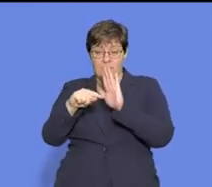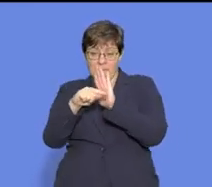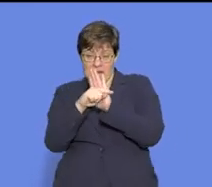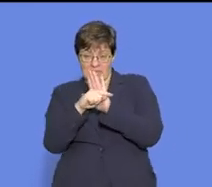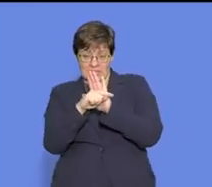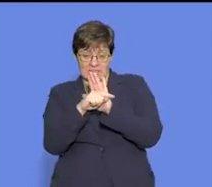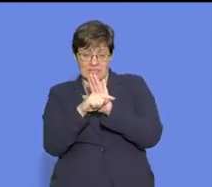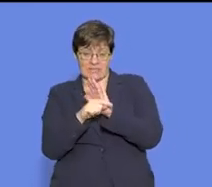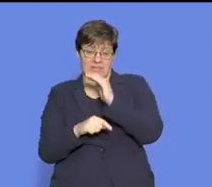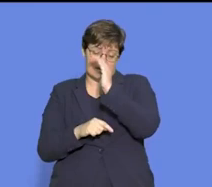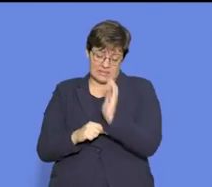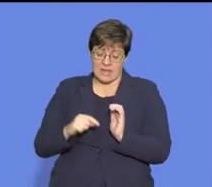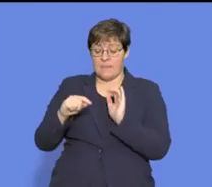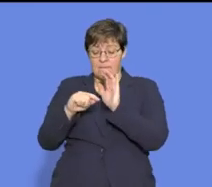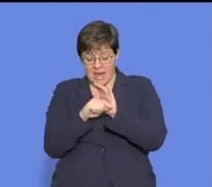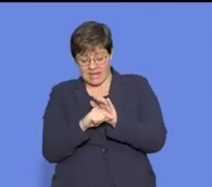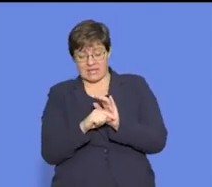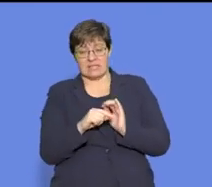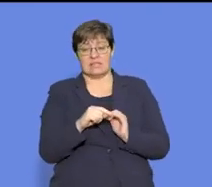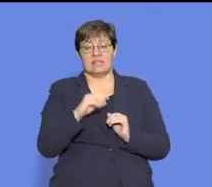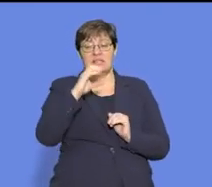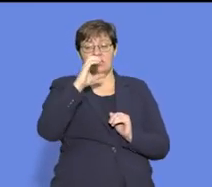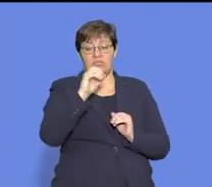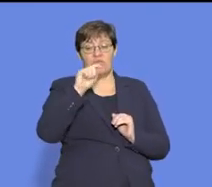of 0.34 minus